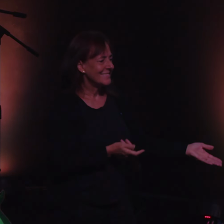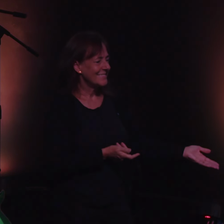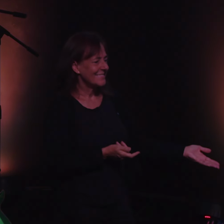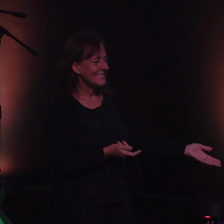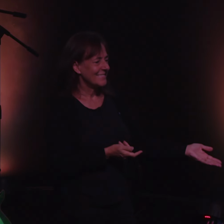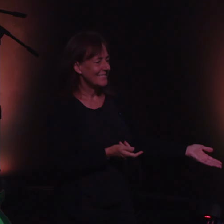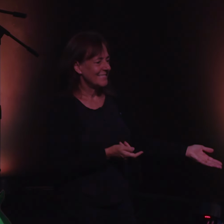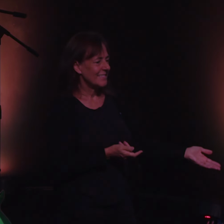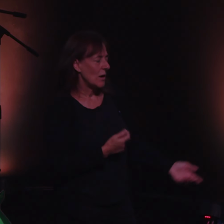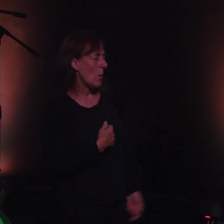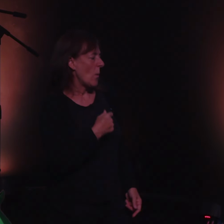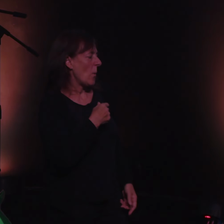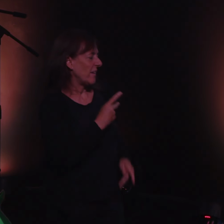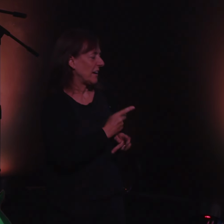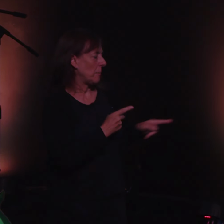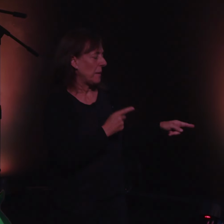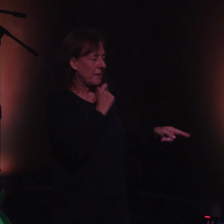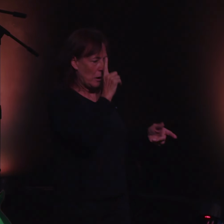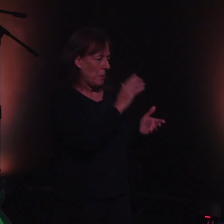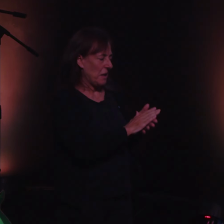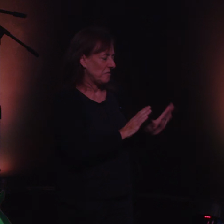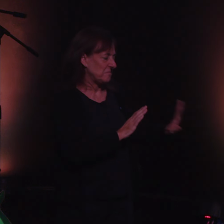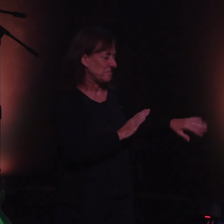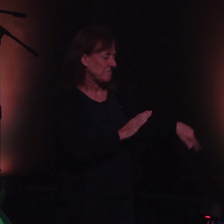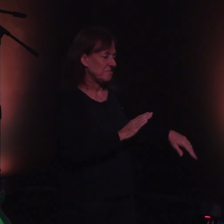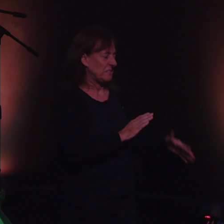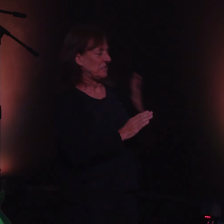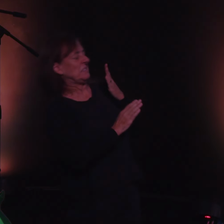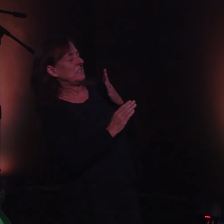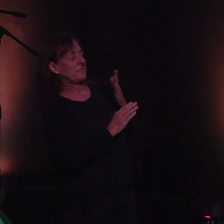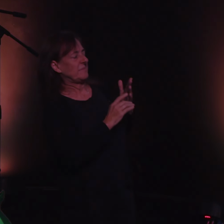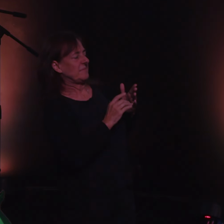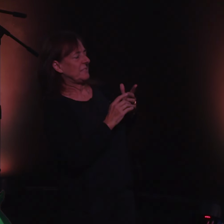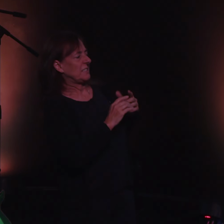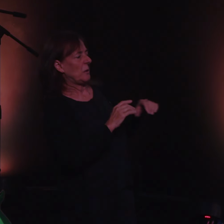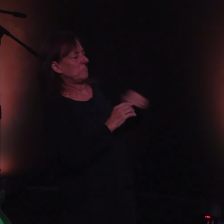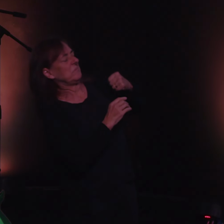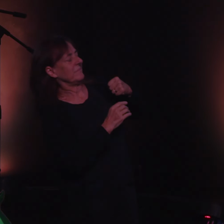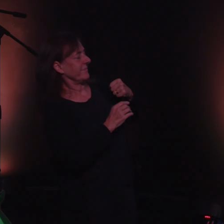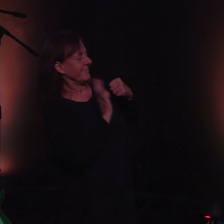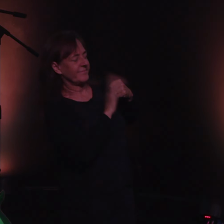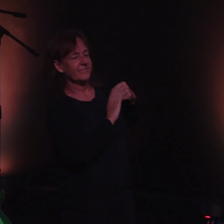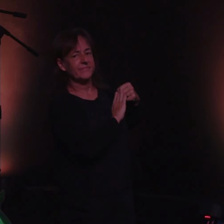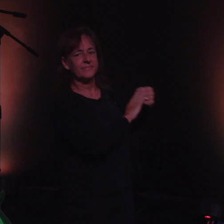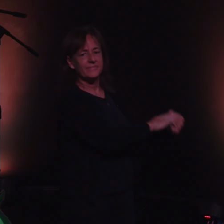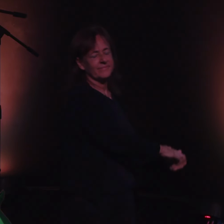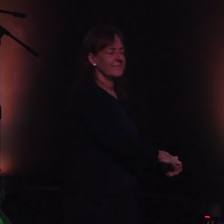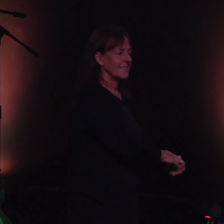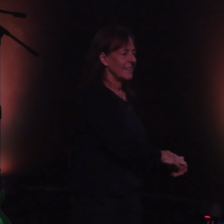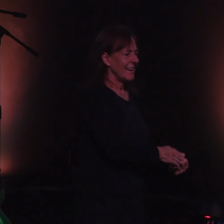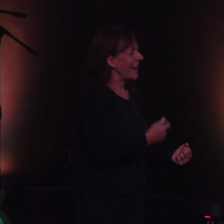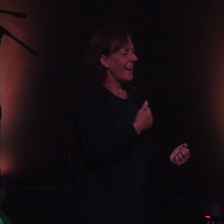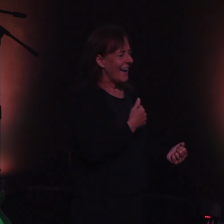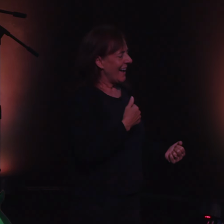Well, I don't care. I don't have to care about them because they believe, and they're so in my face about it. So I don't. Nah, they forfeited their right for